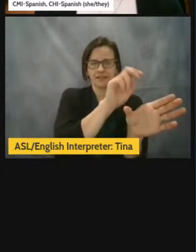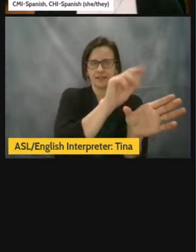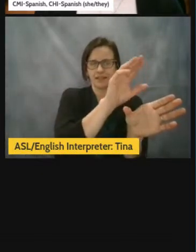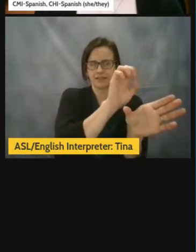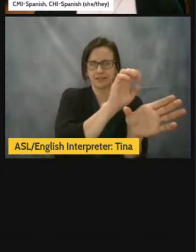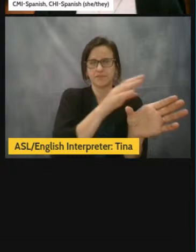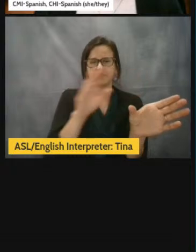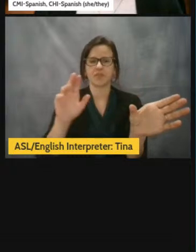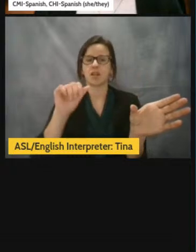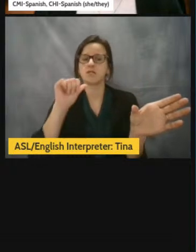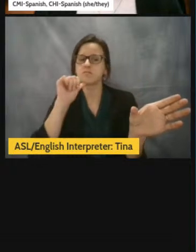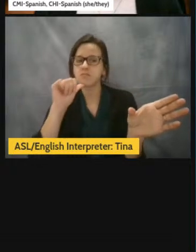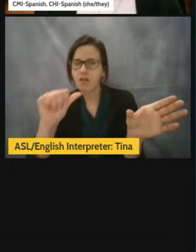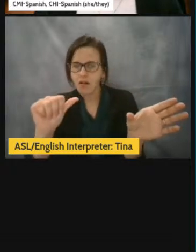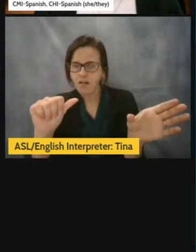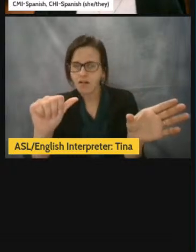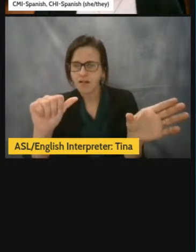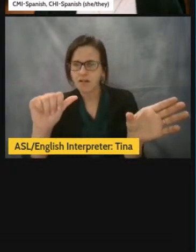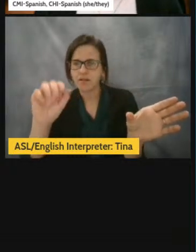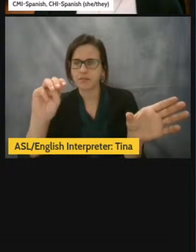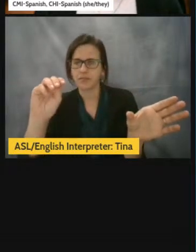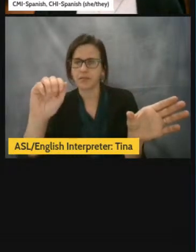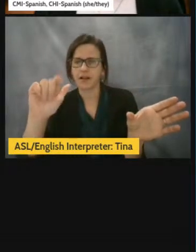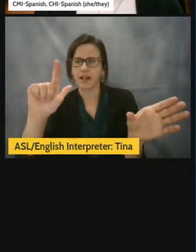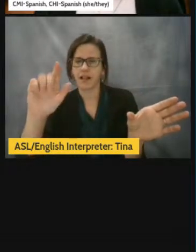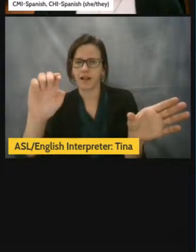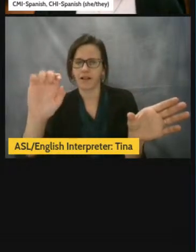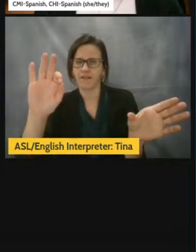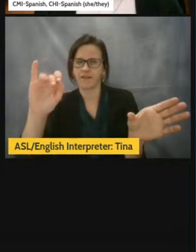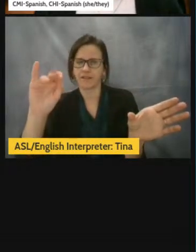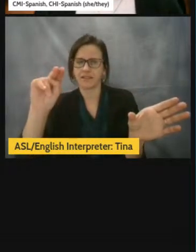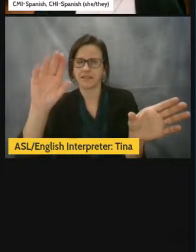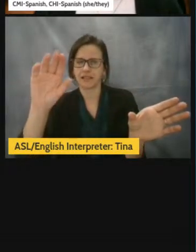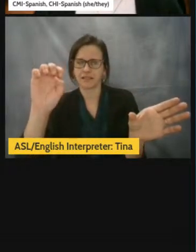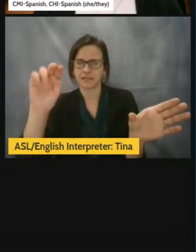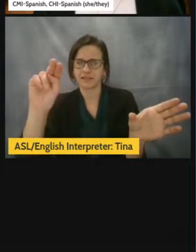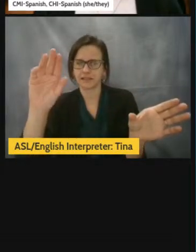Those are tough terms, I know. They're even hard to say.